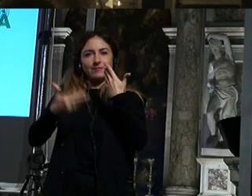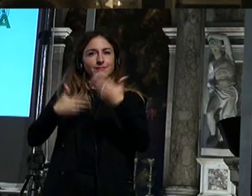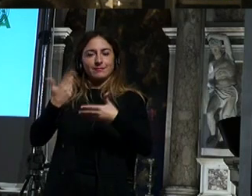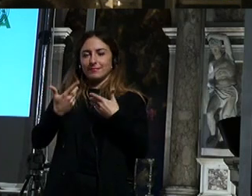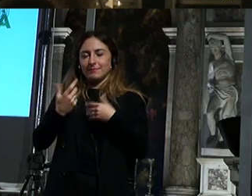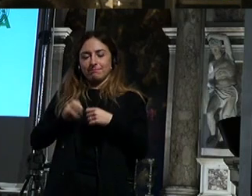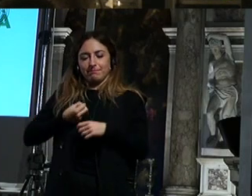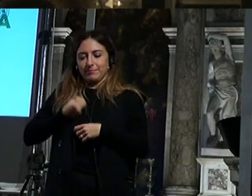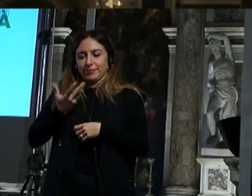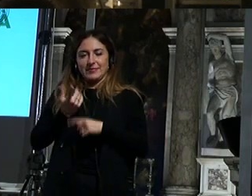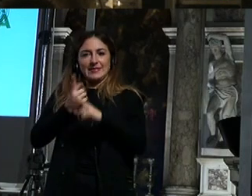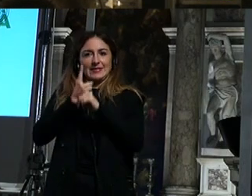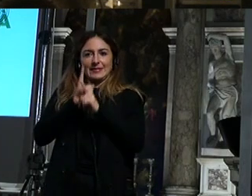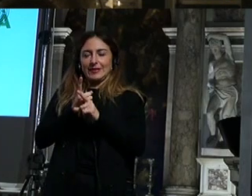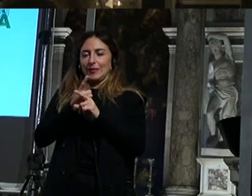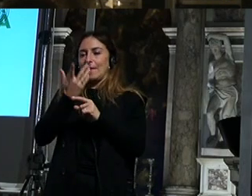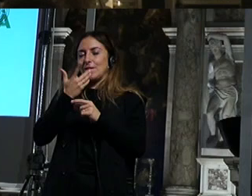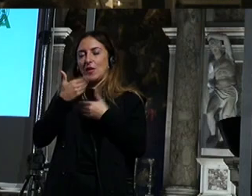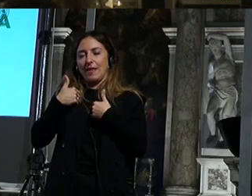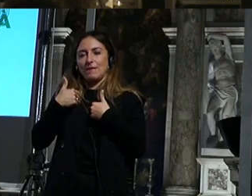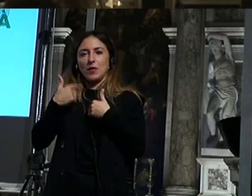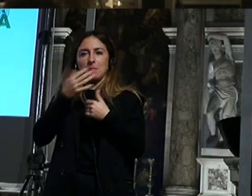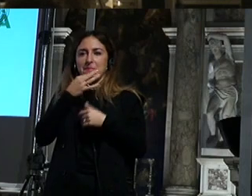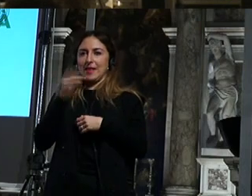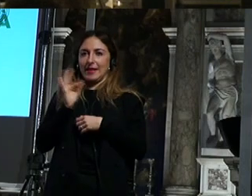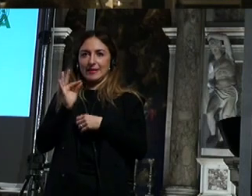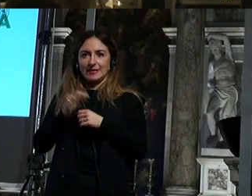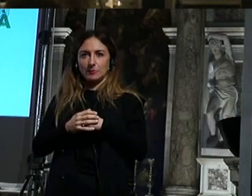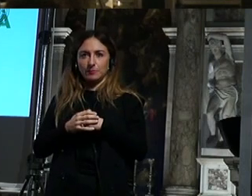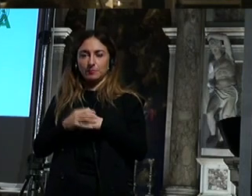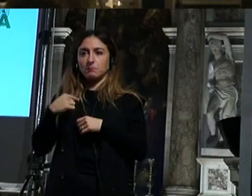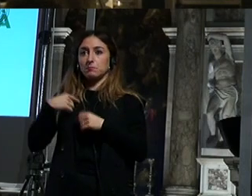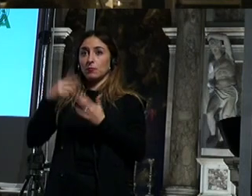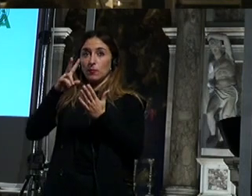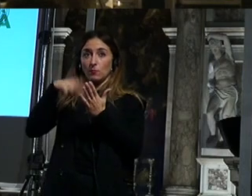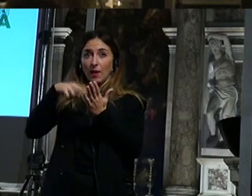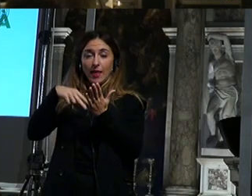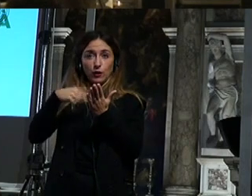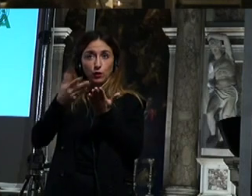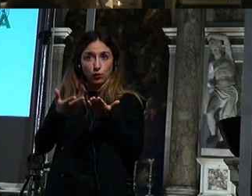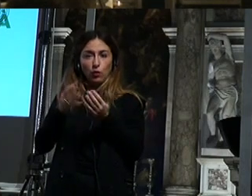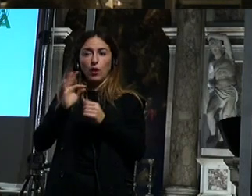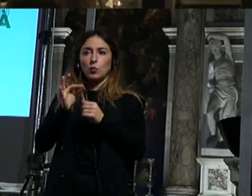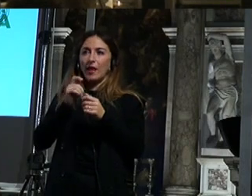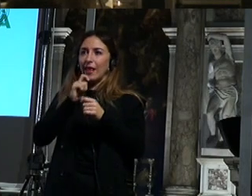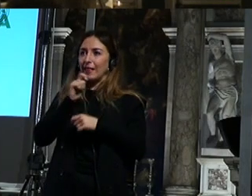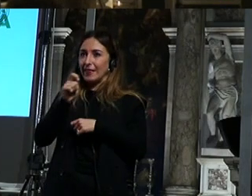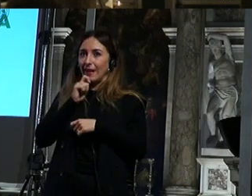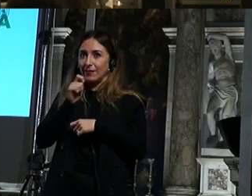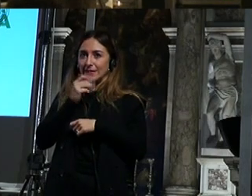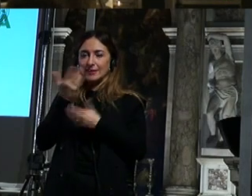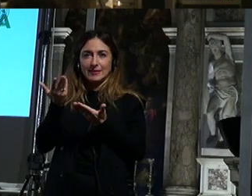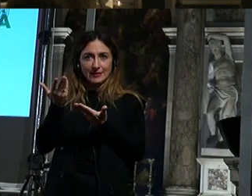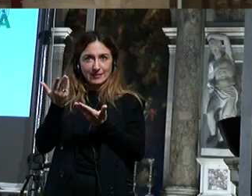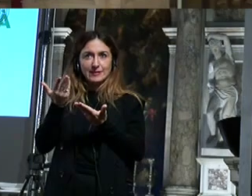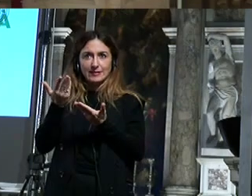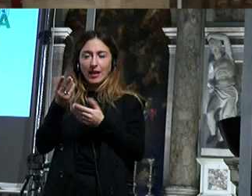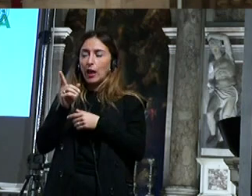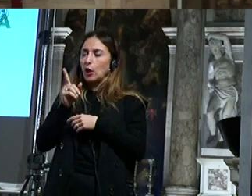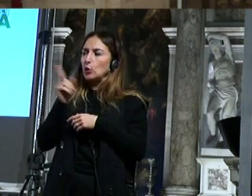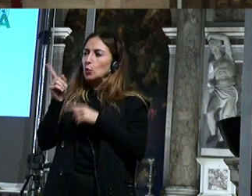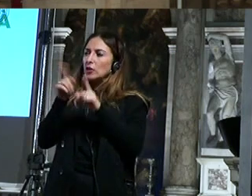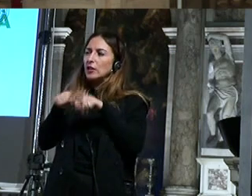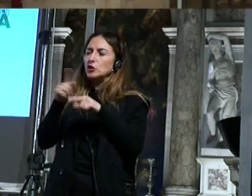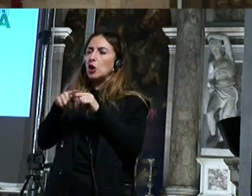Leggevo, I read in some interviews that you tend not to plan ahead what you